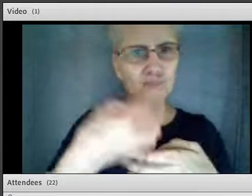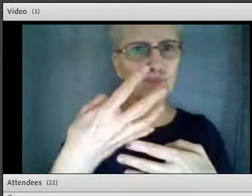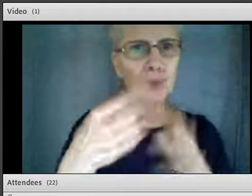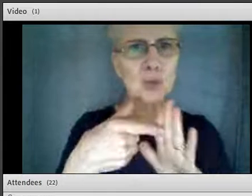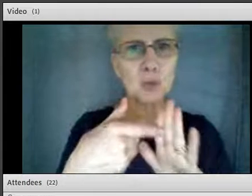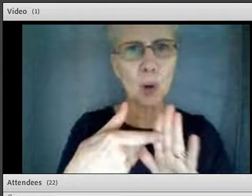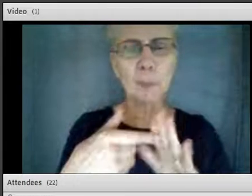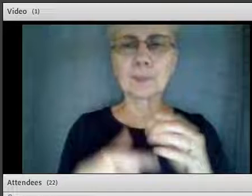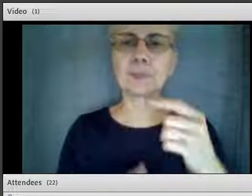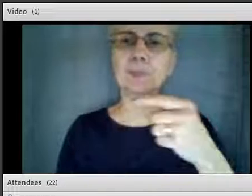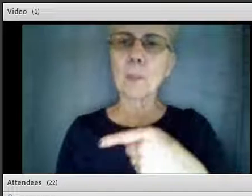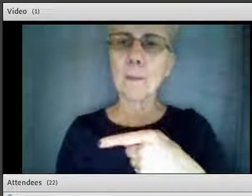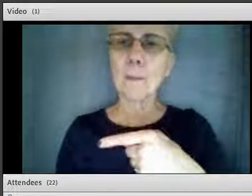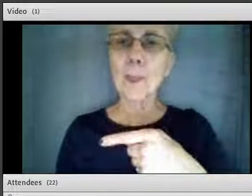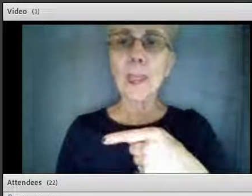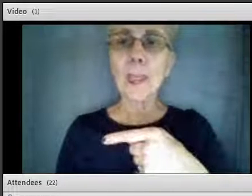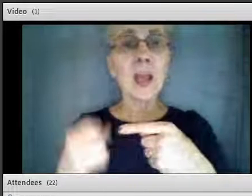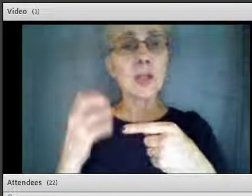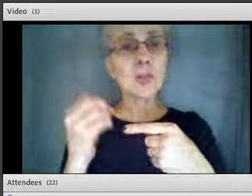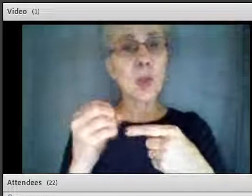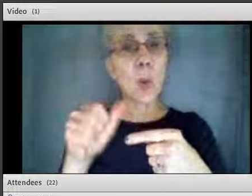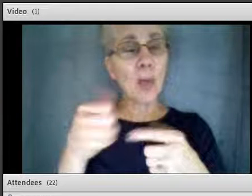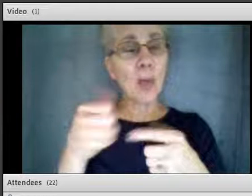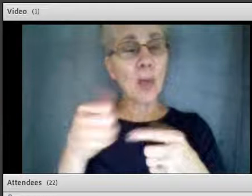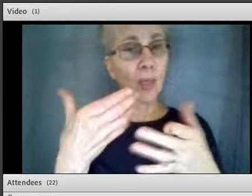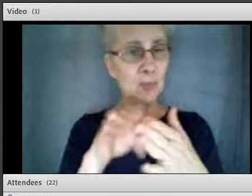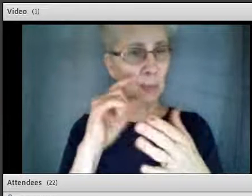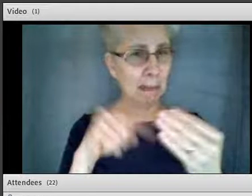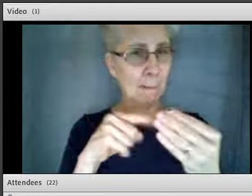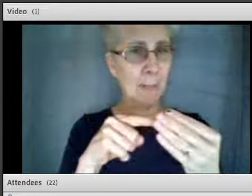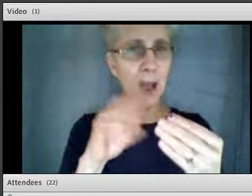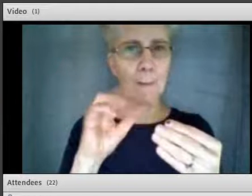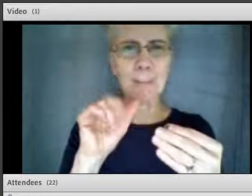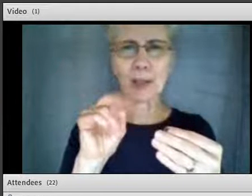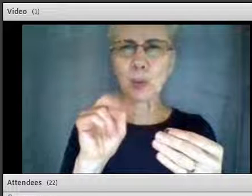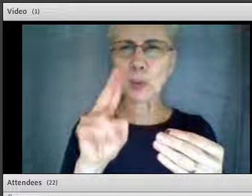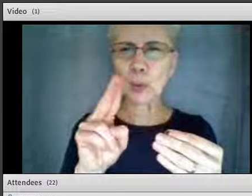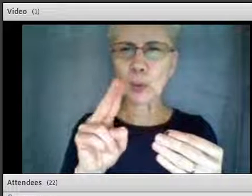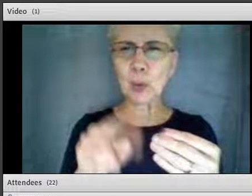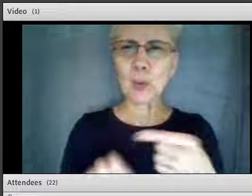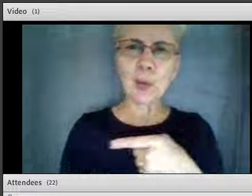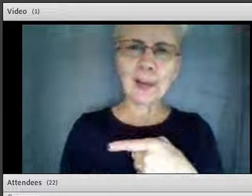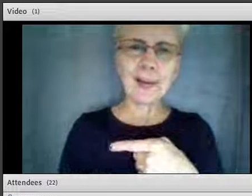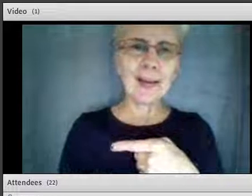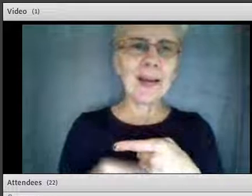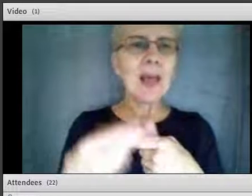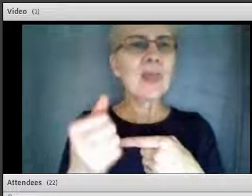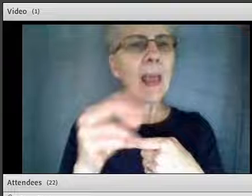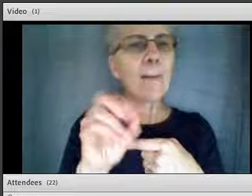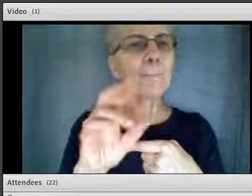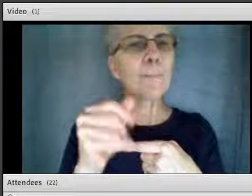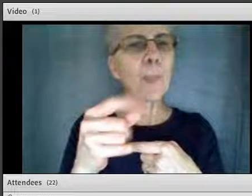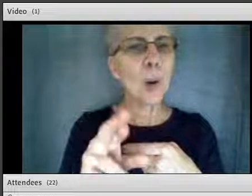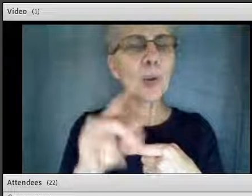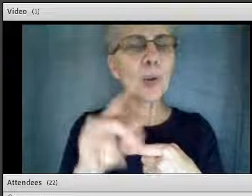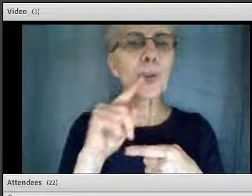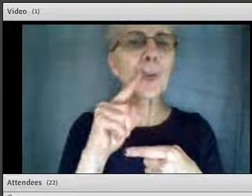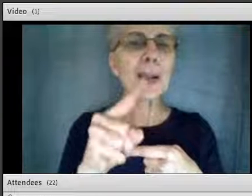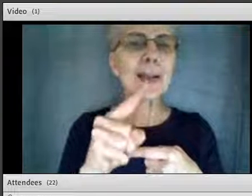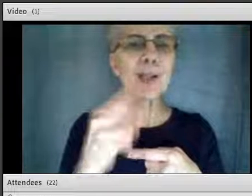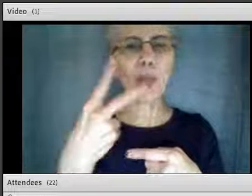So the other thing to think about is your menu. So the hamburger menu is these 3 little lines that you have right here. It's called a